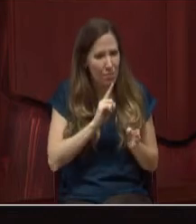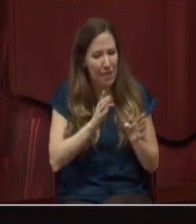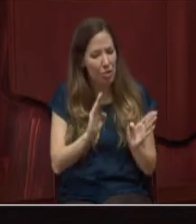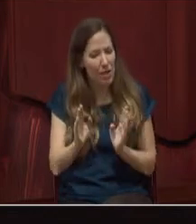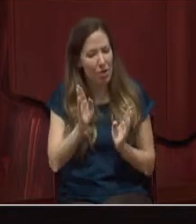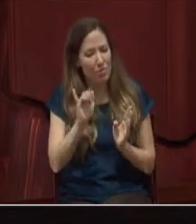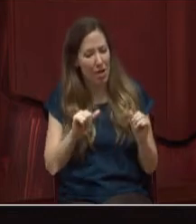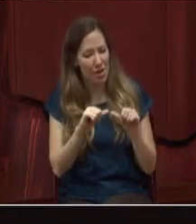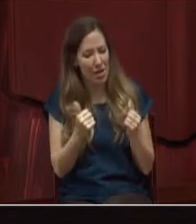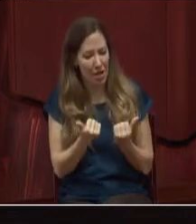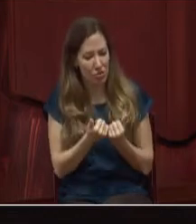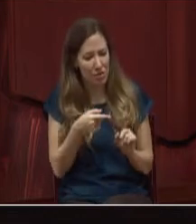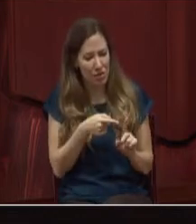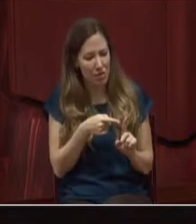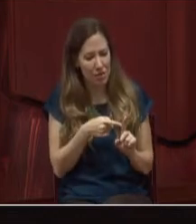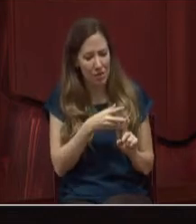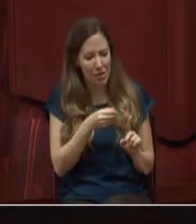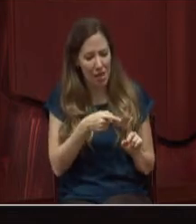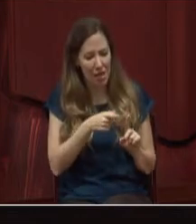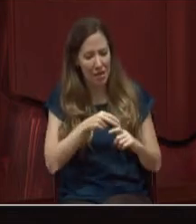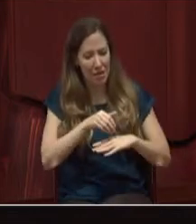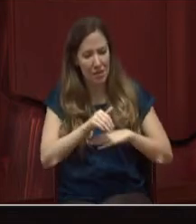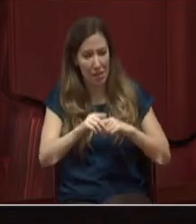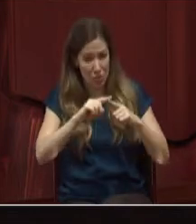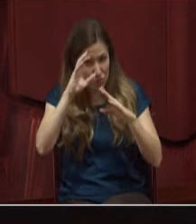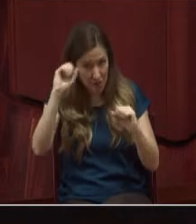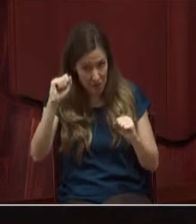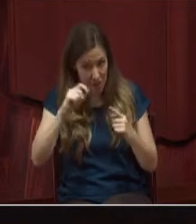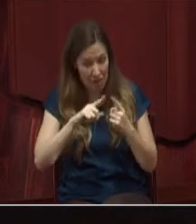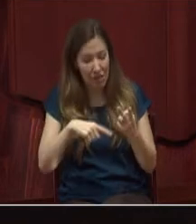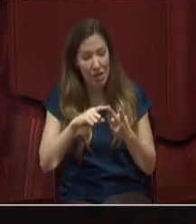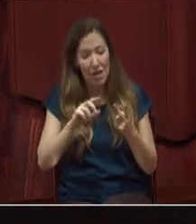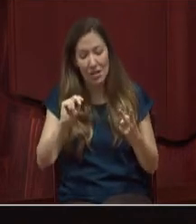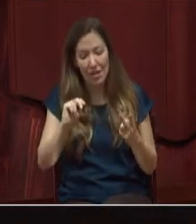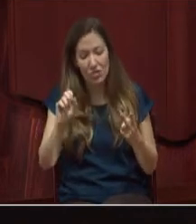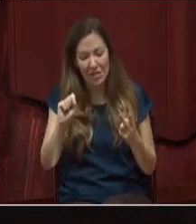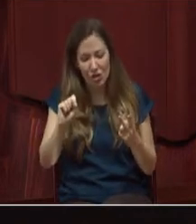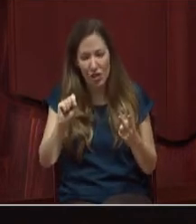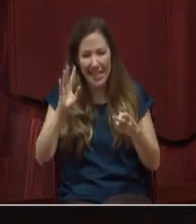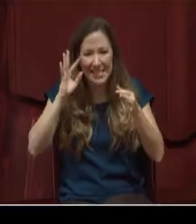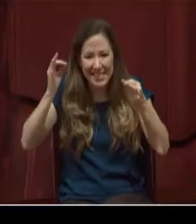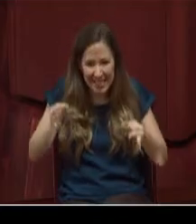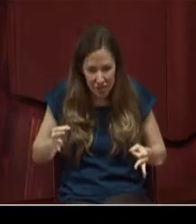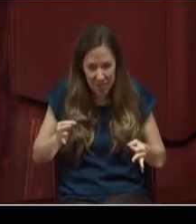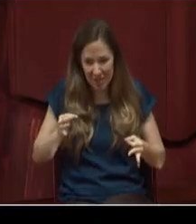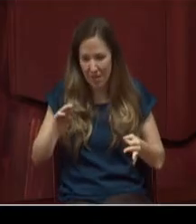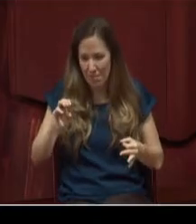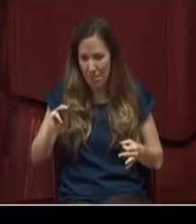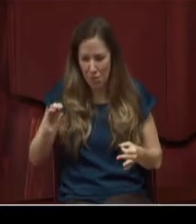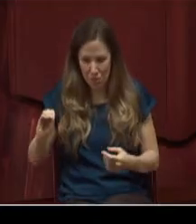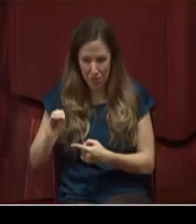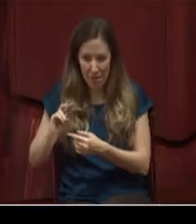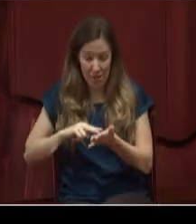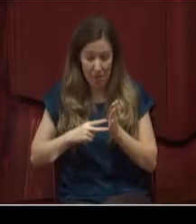by the agencies and then sent to the president. And then there were also National Security Decision Memorandums, whereby the president